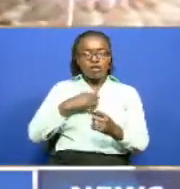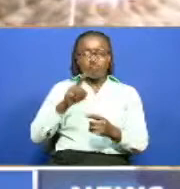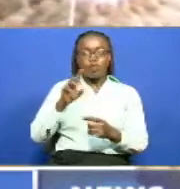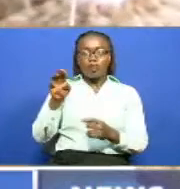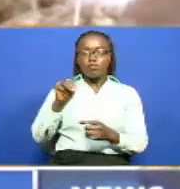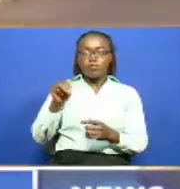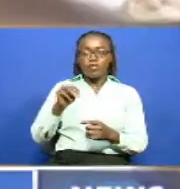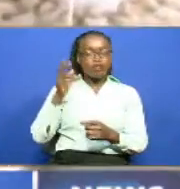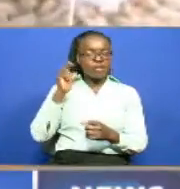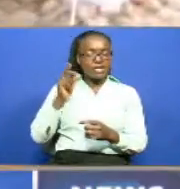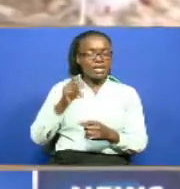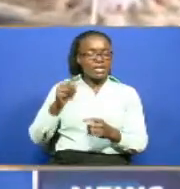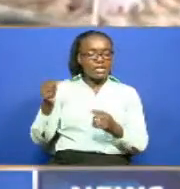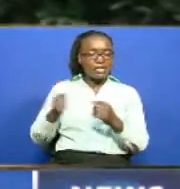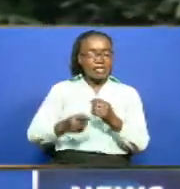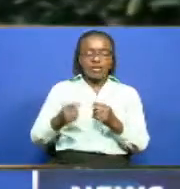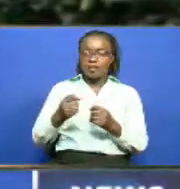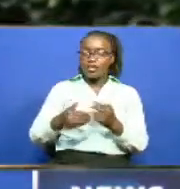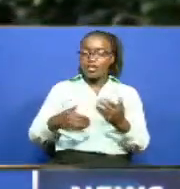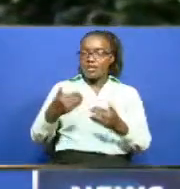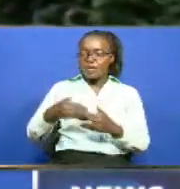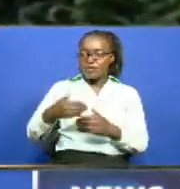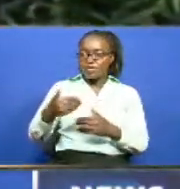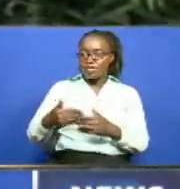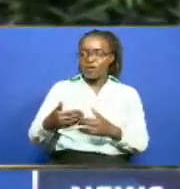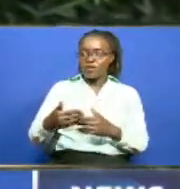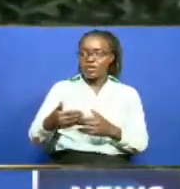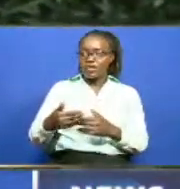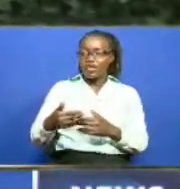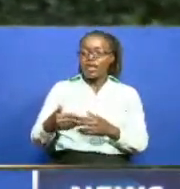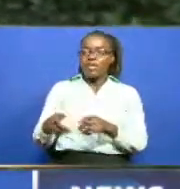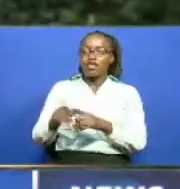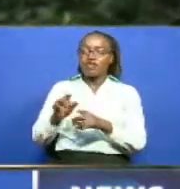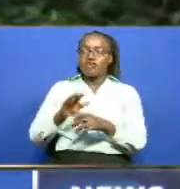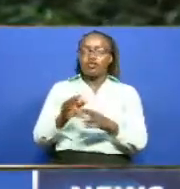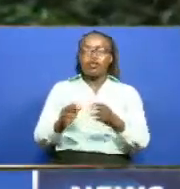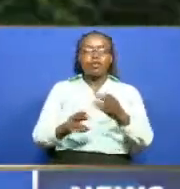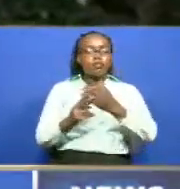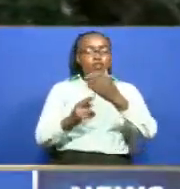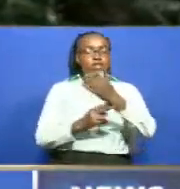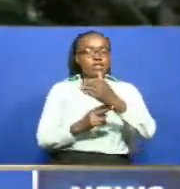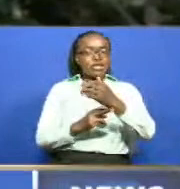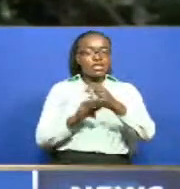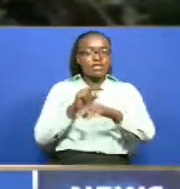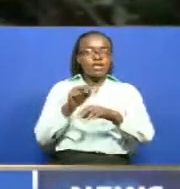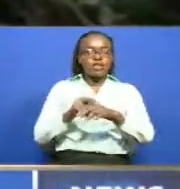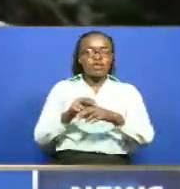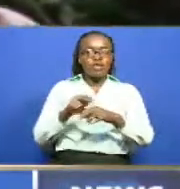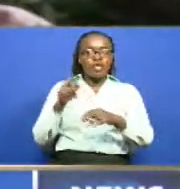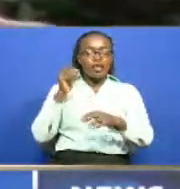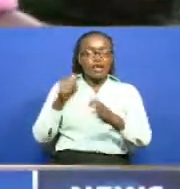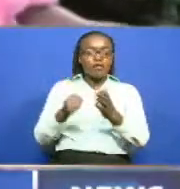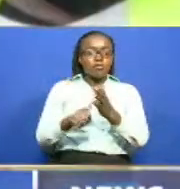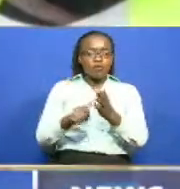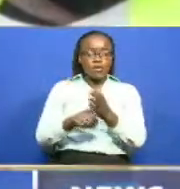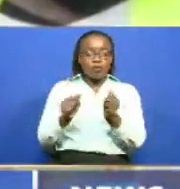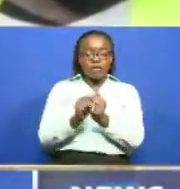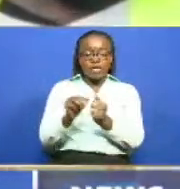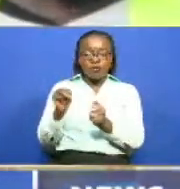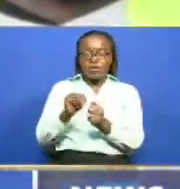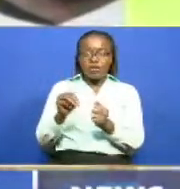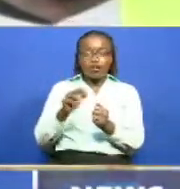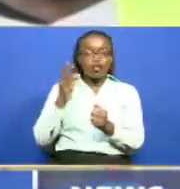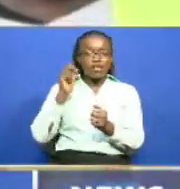initiative aimed at economically empowering area residents, as well as bridging the national egg deficit estimated at 10 million eggs per month. We